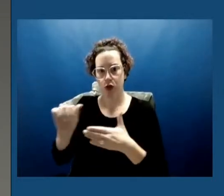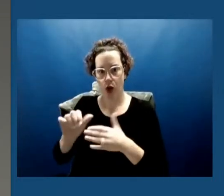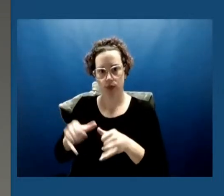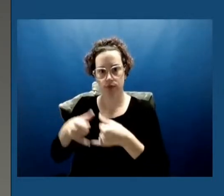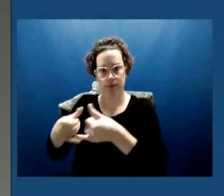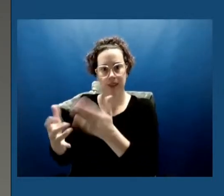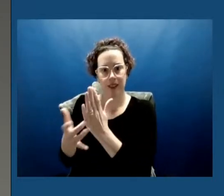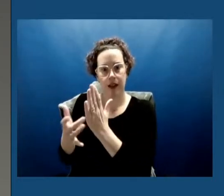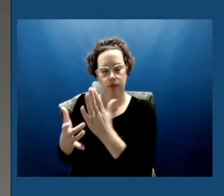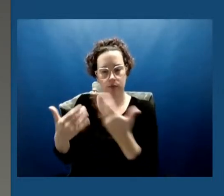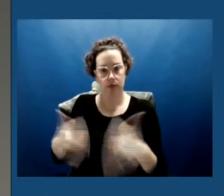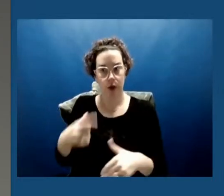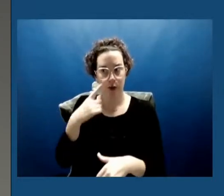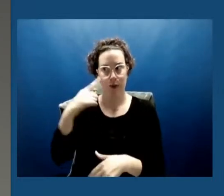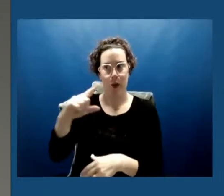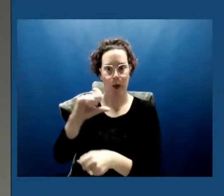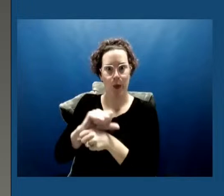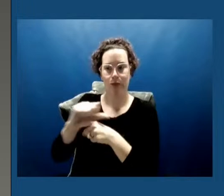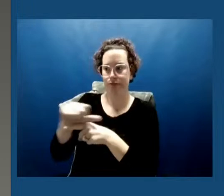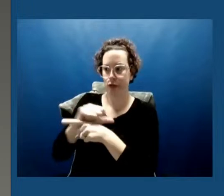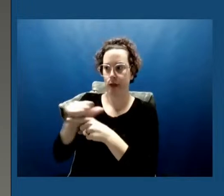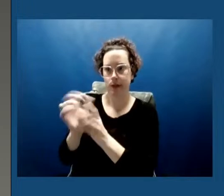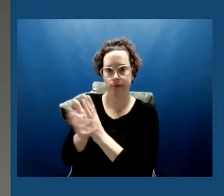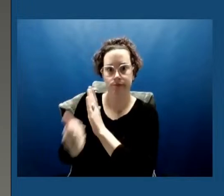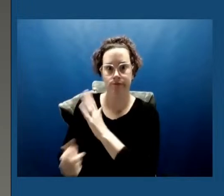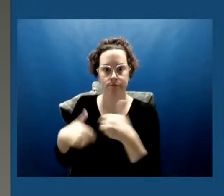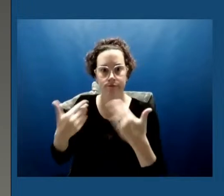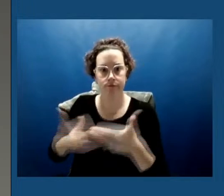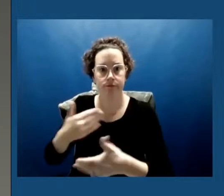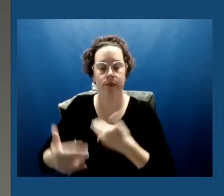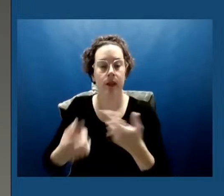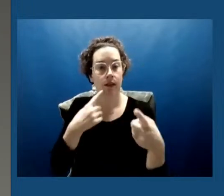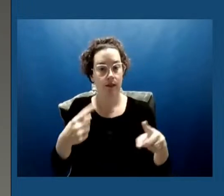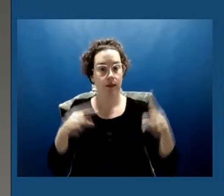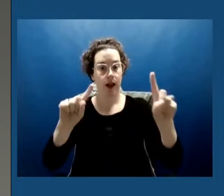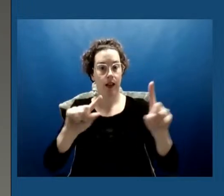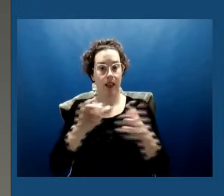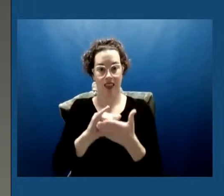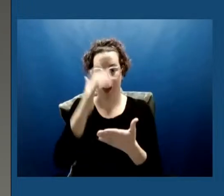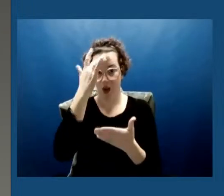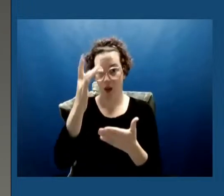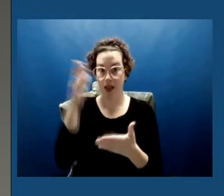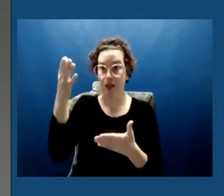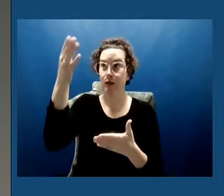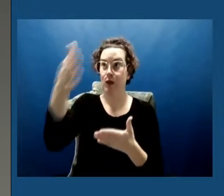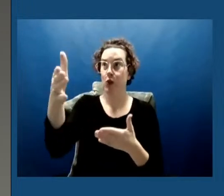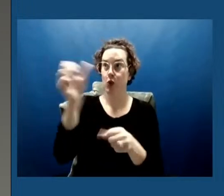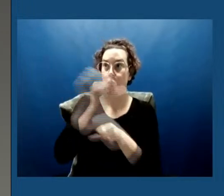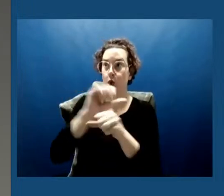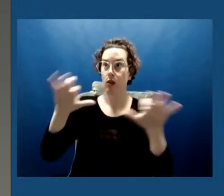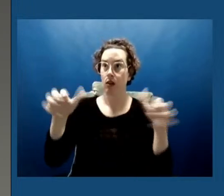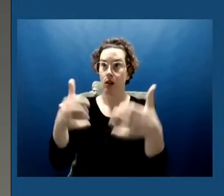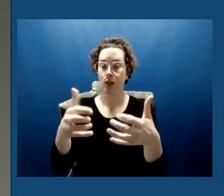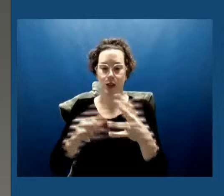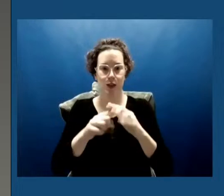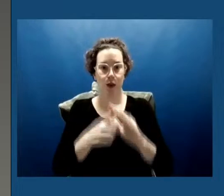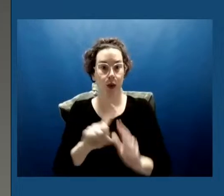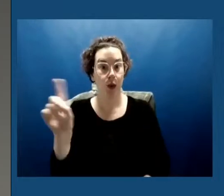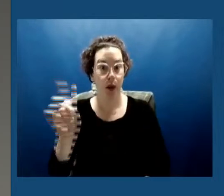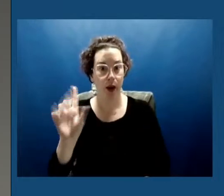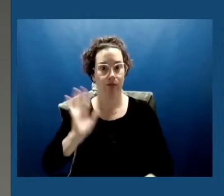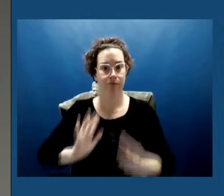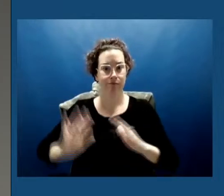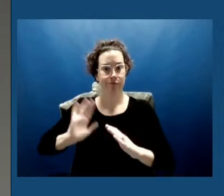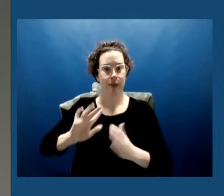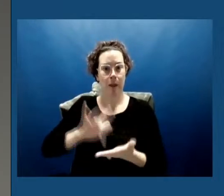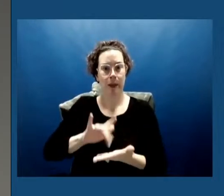training. And finally, it's the reason that we're beginning to build out the workforce of the future, starting in the classroom. One of